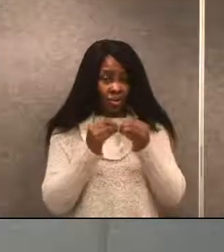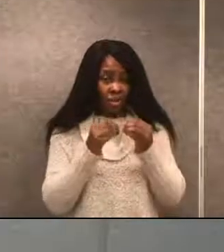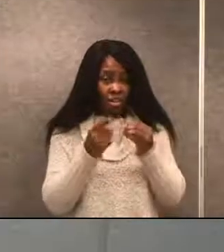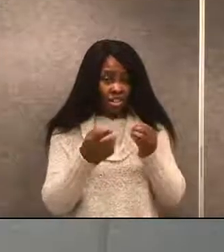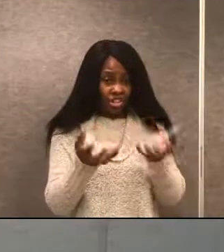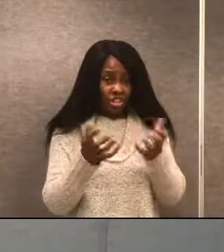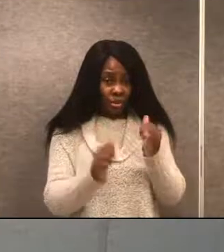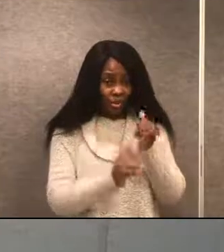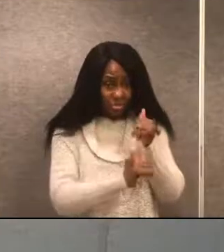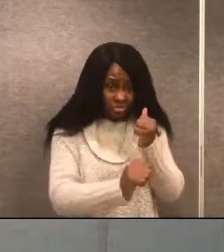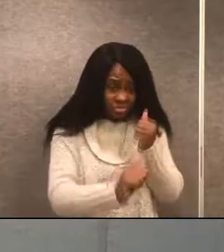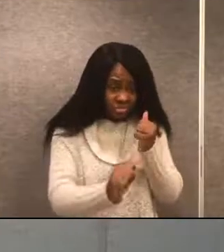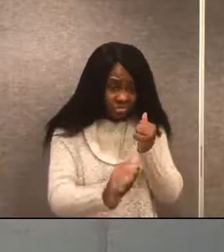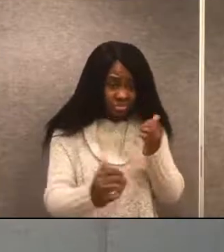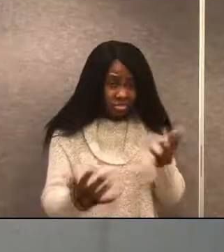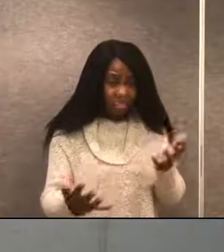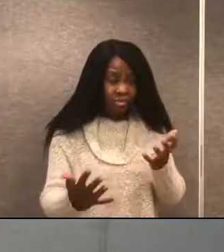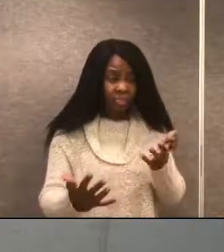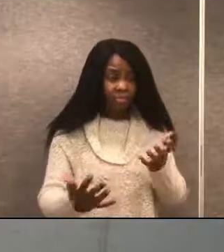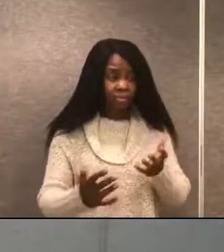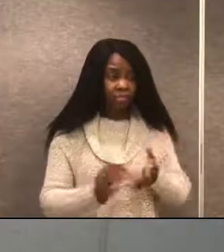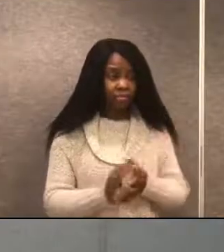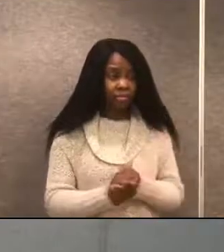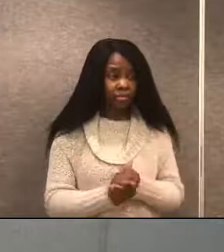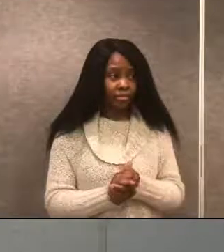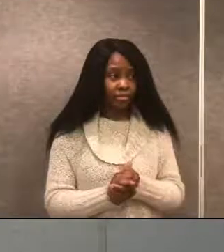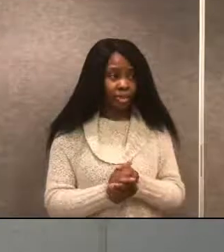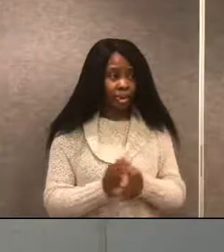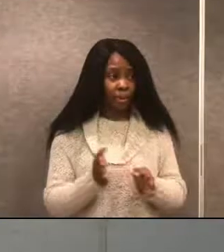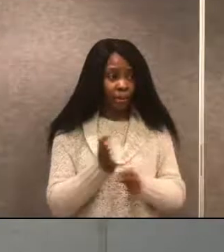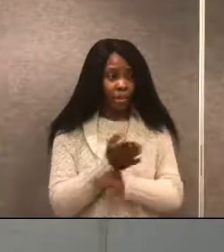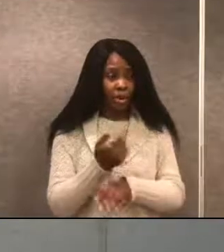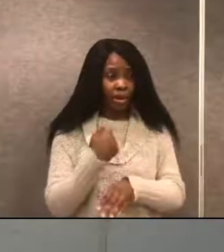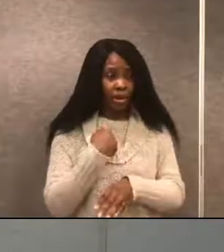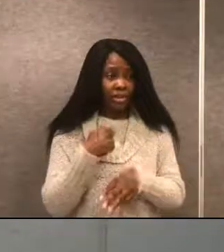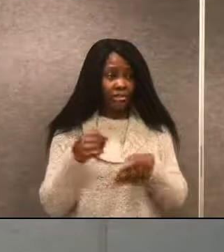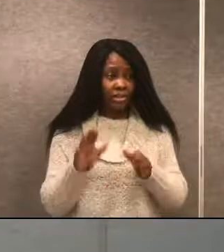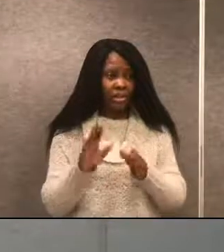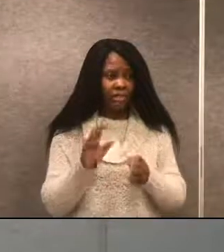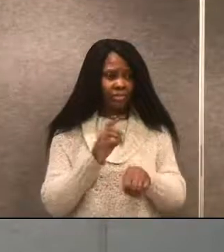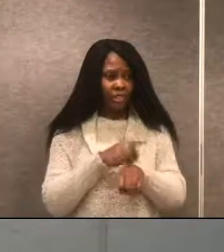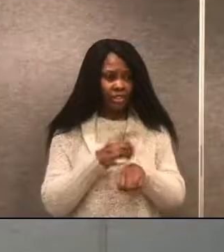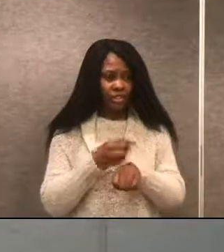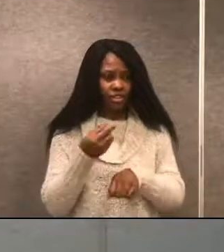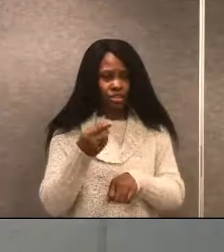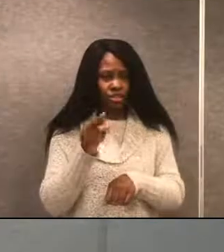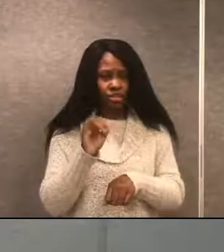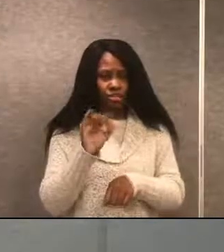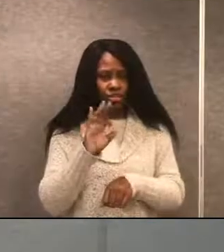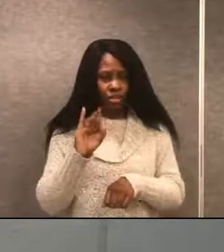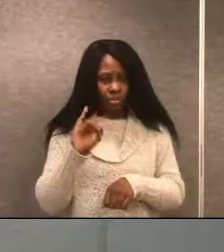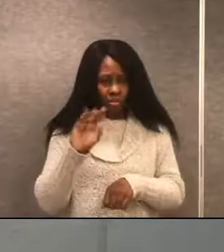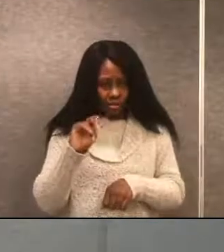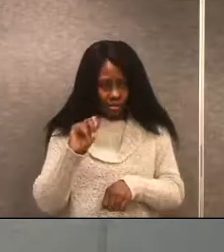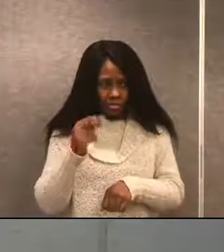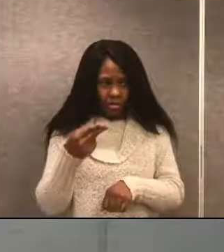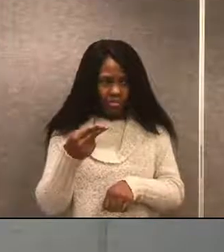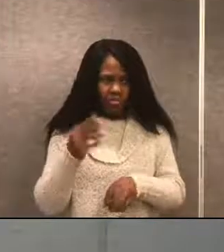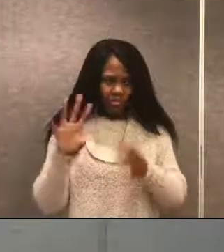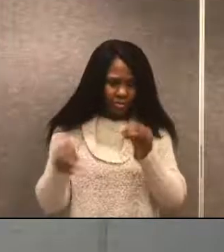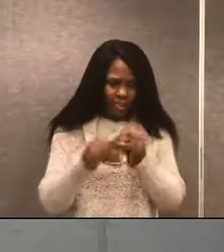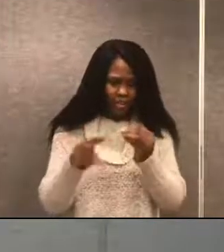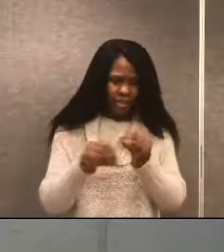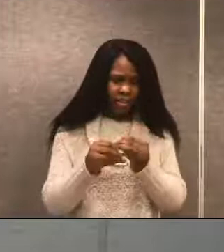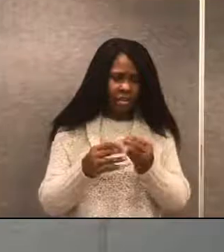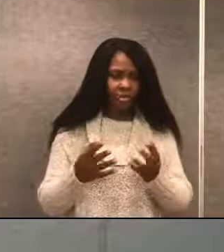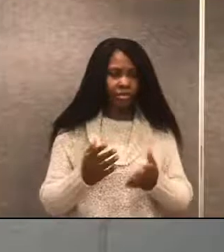Ms. Champagne or Dr. Harvest, before I allow Dr. Griffin really just to go into, because all what we're talking